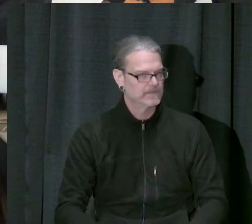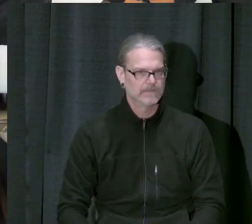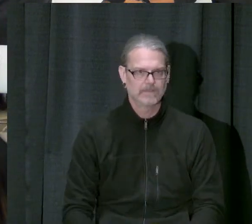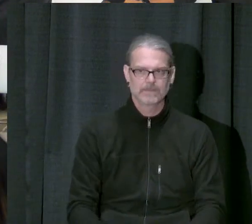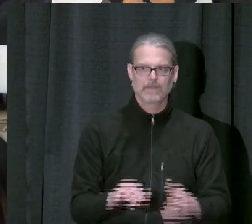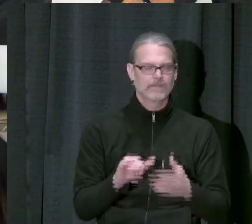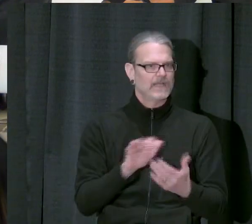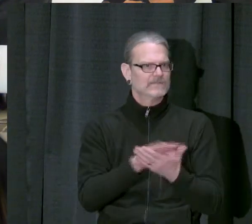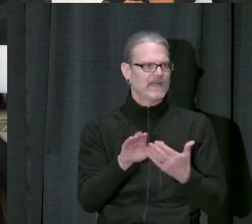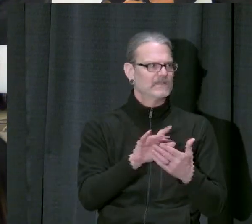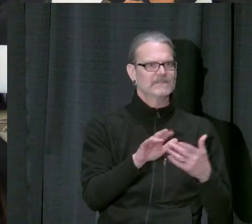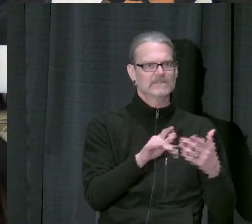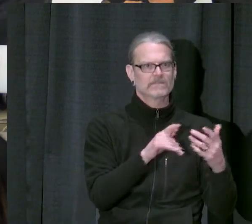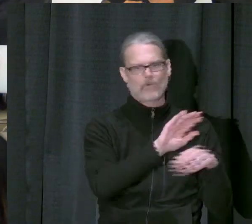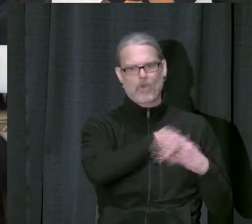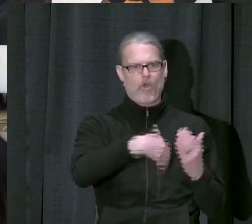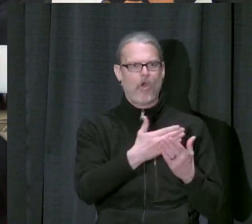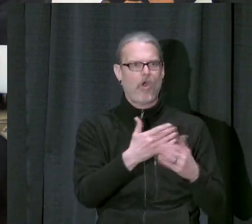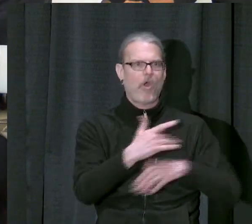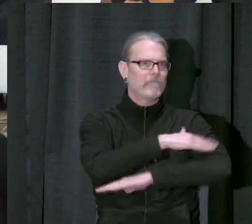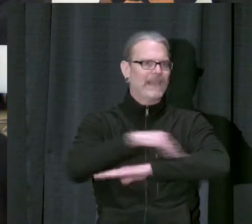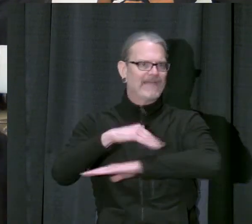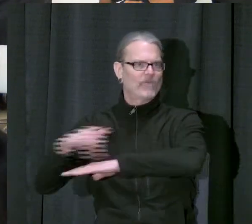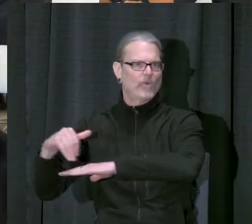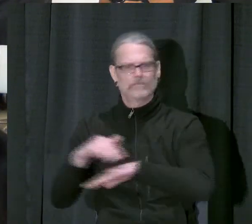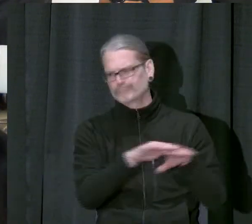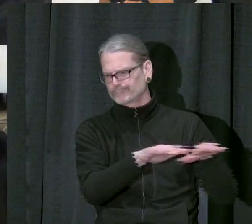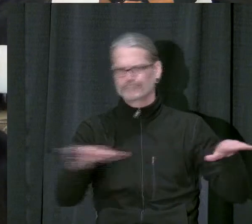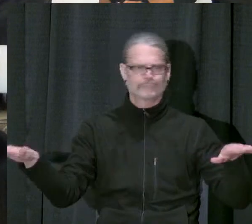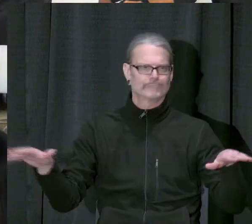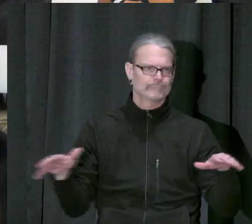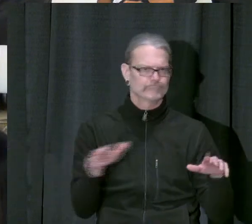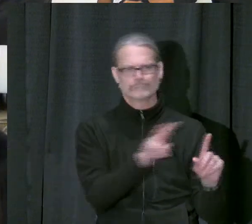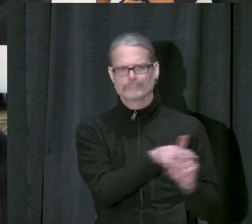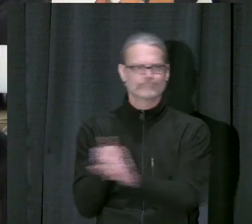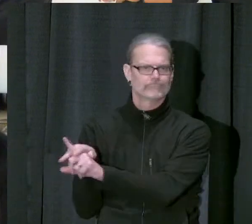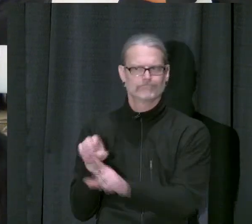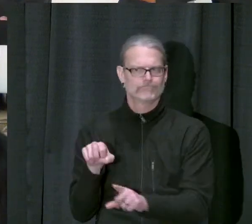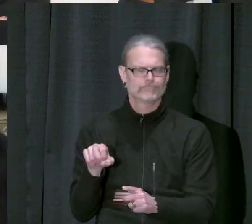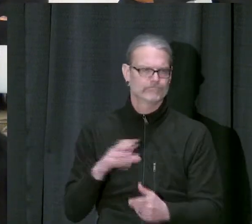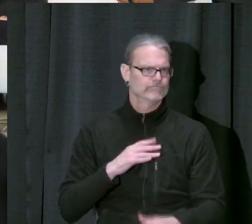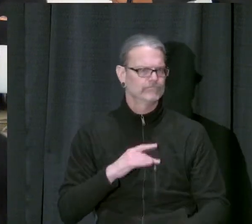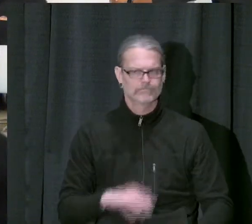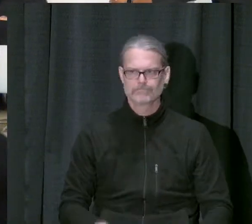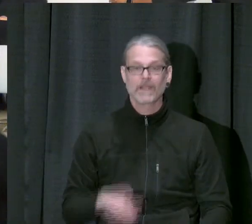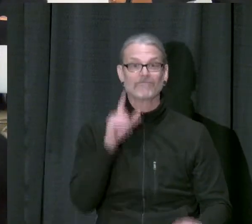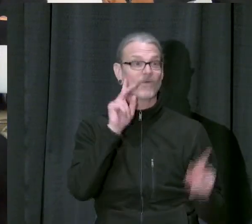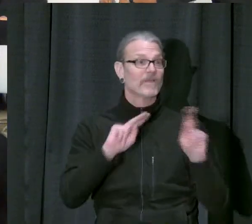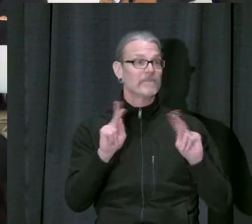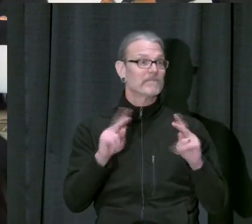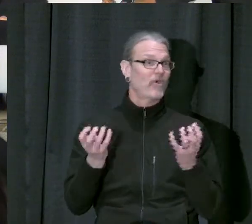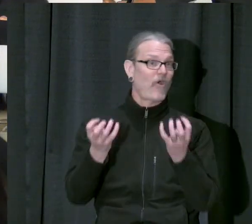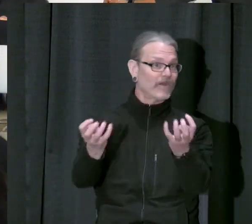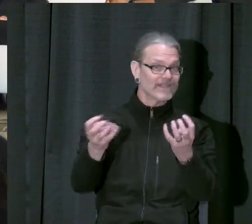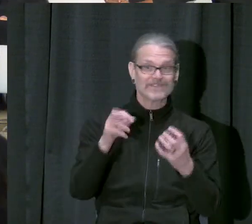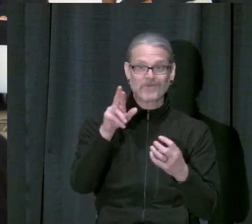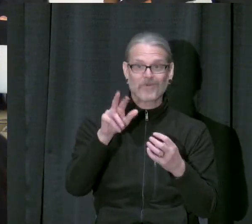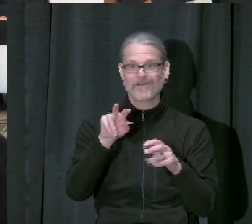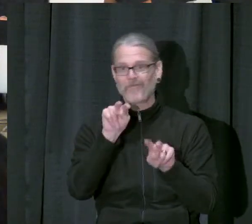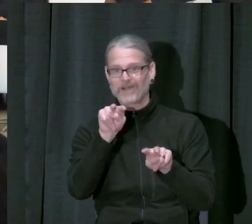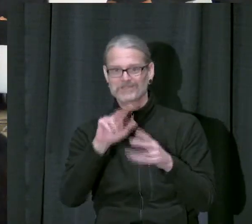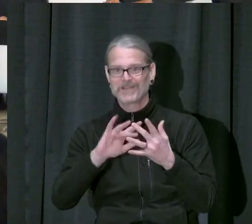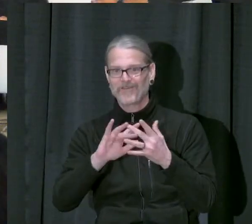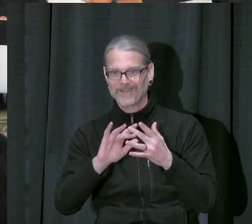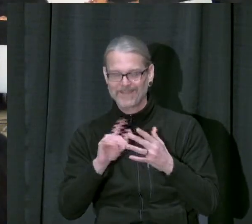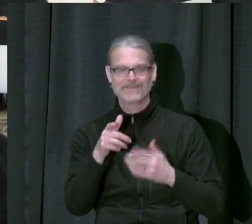all platforms, the big major platforms right now, as far as that. Now, again, for the folks in the audience, those that are watching our show,